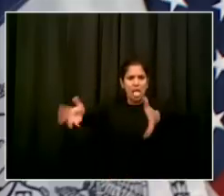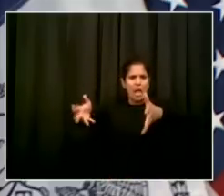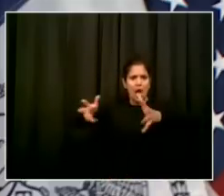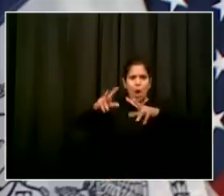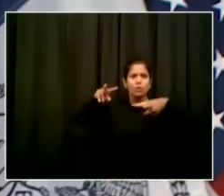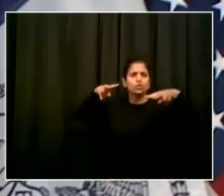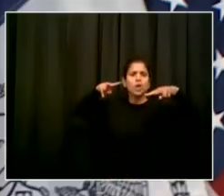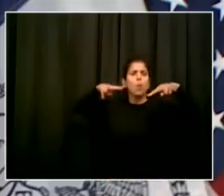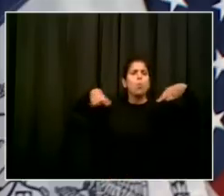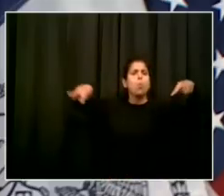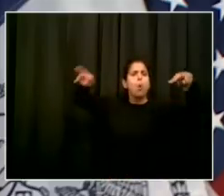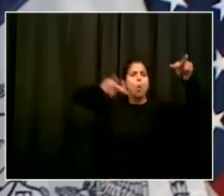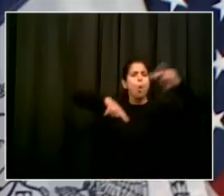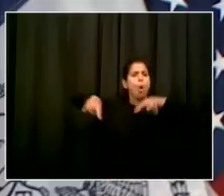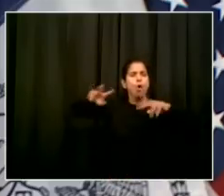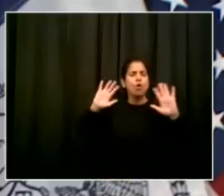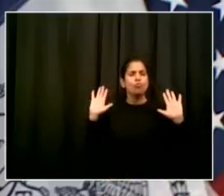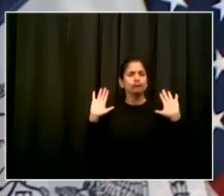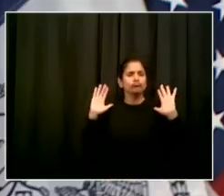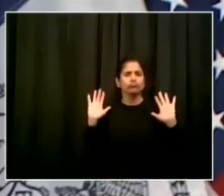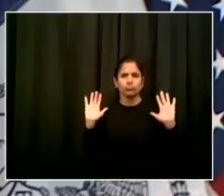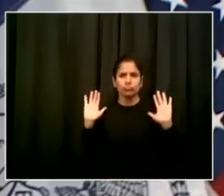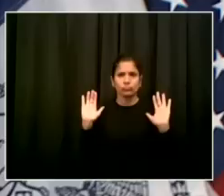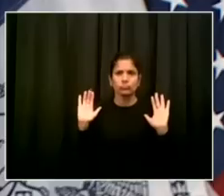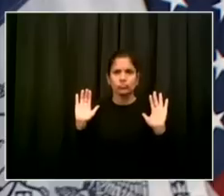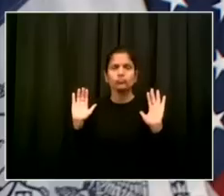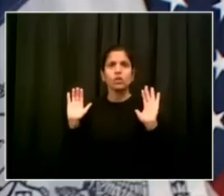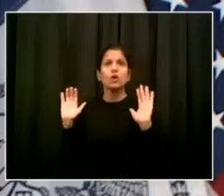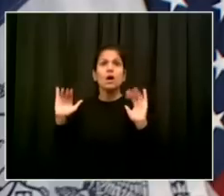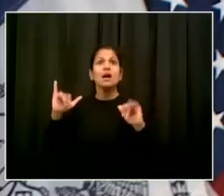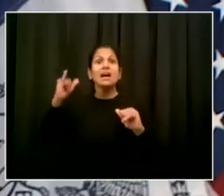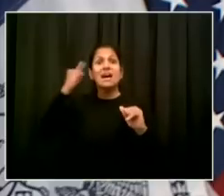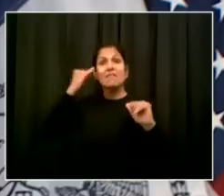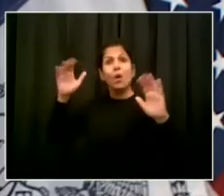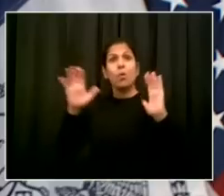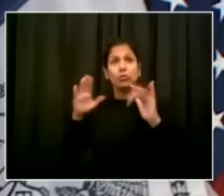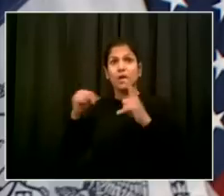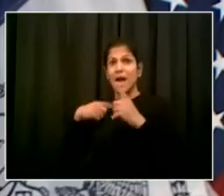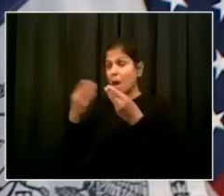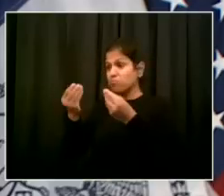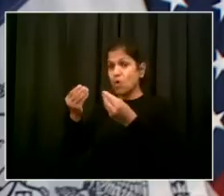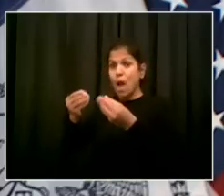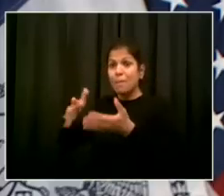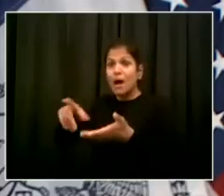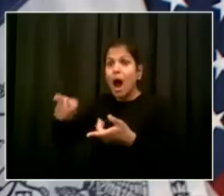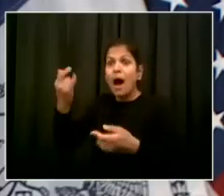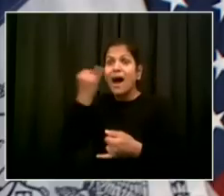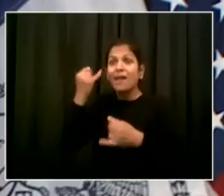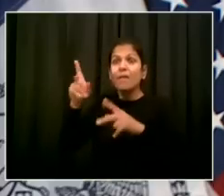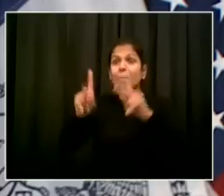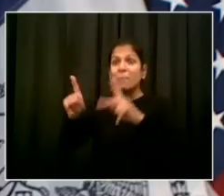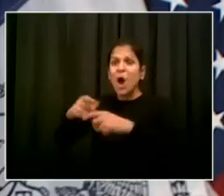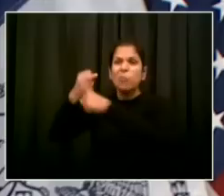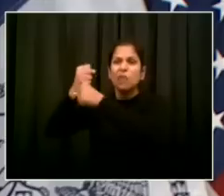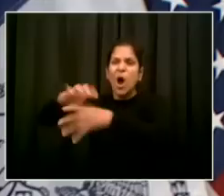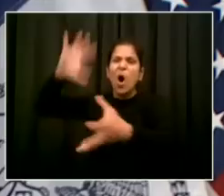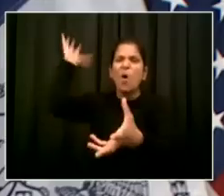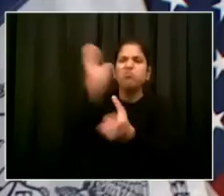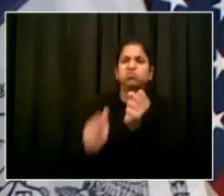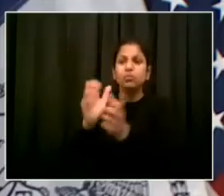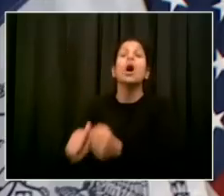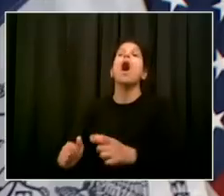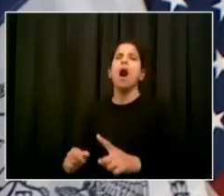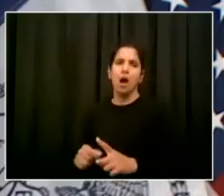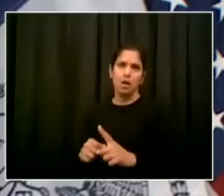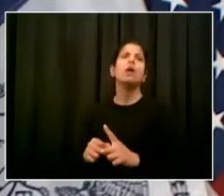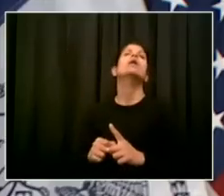violence towards individuals, towards property, of course, violence towards police officers, unacceptable, all of that unacceptable, there's been more